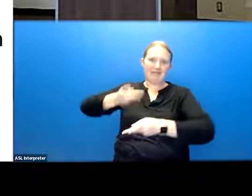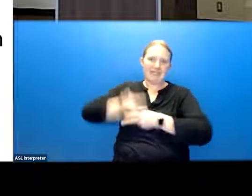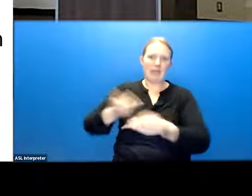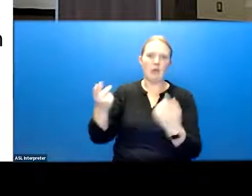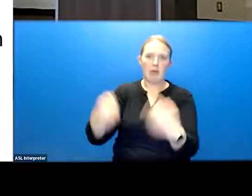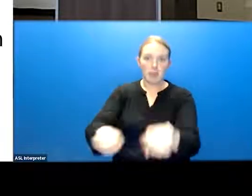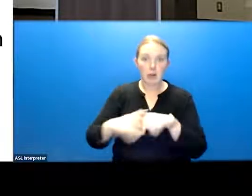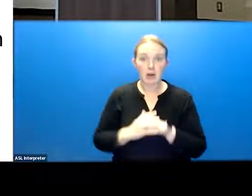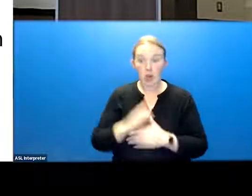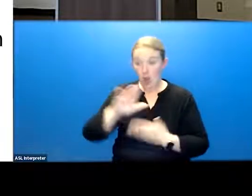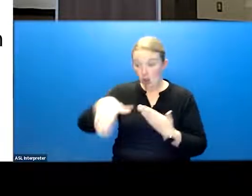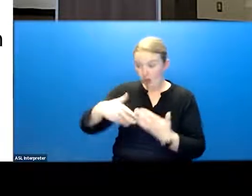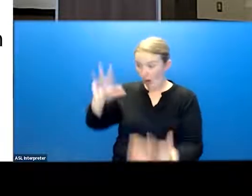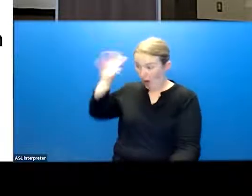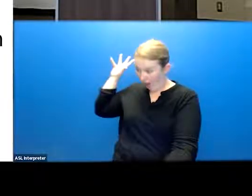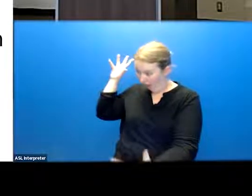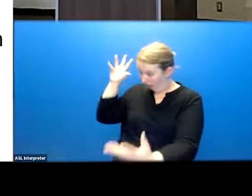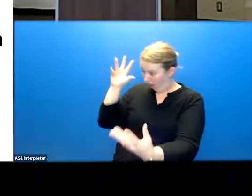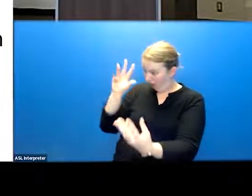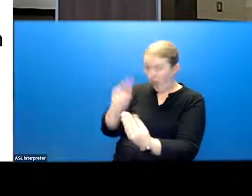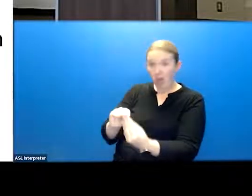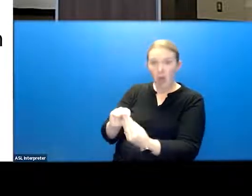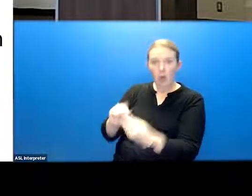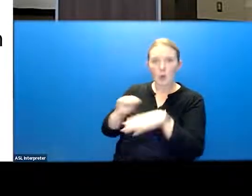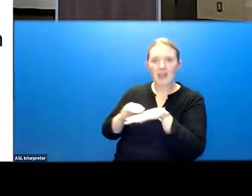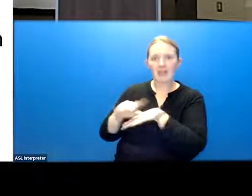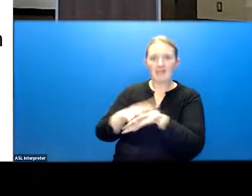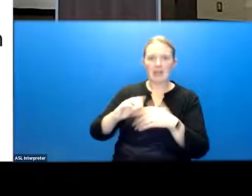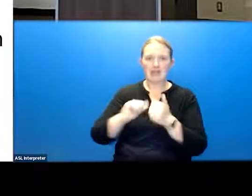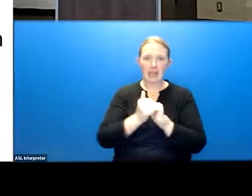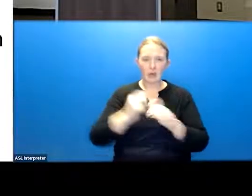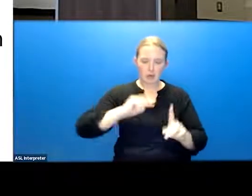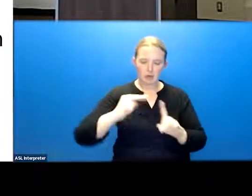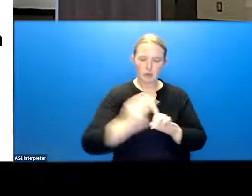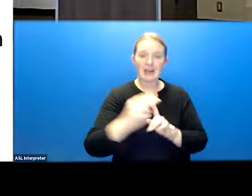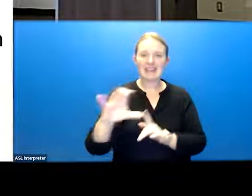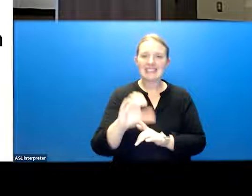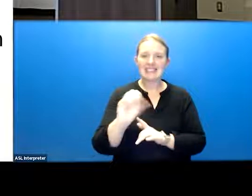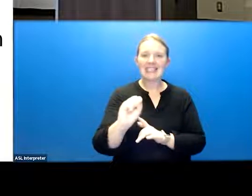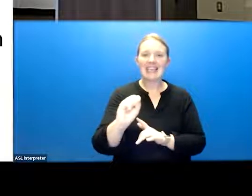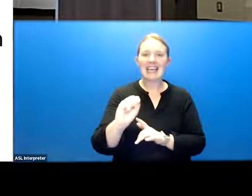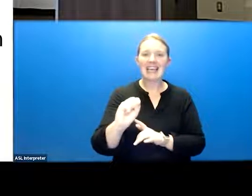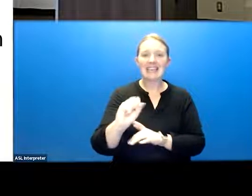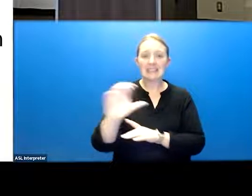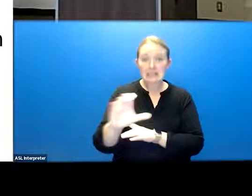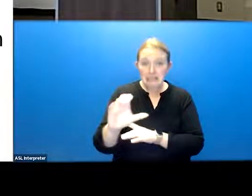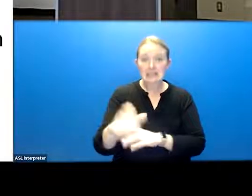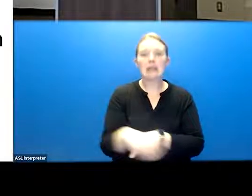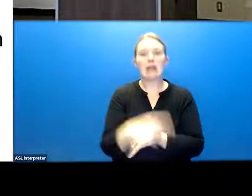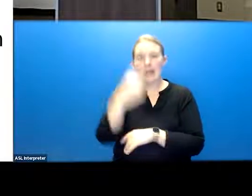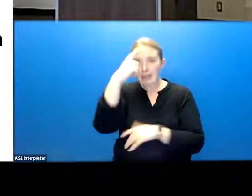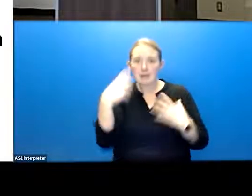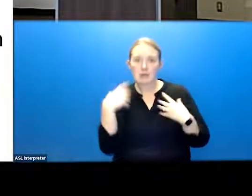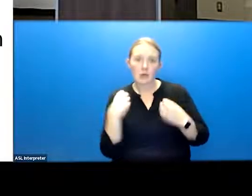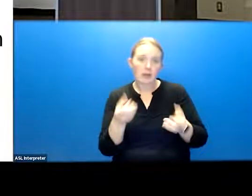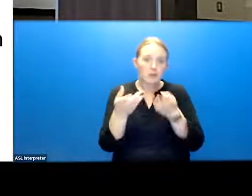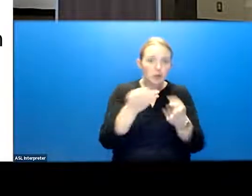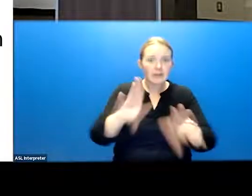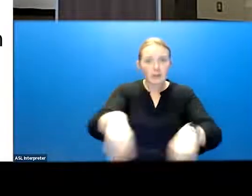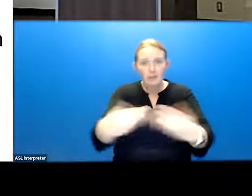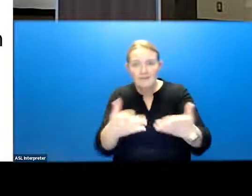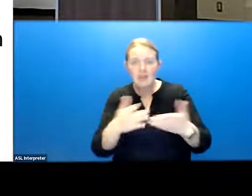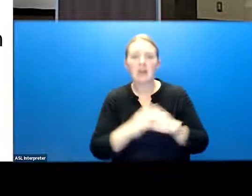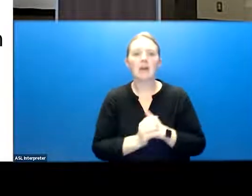things inform how they, one, view CSC and the mental health services it is that you're providing. But it's